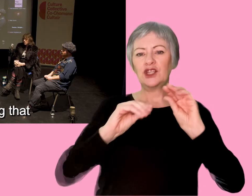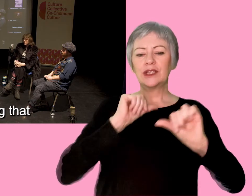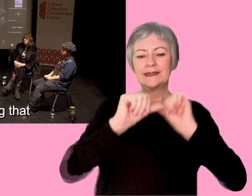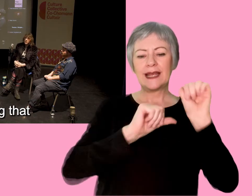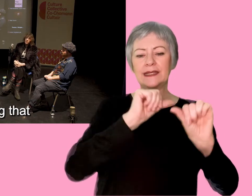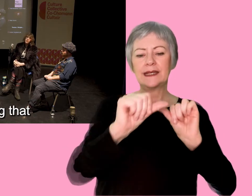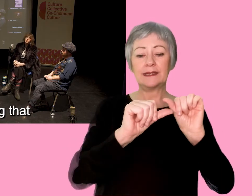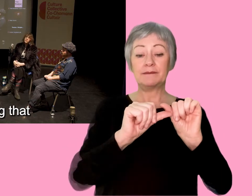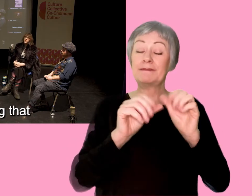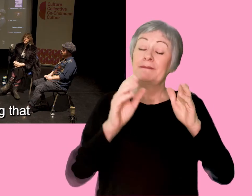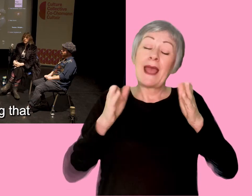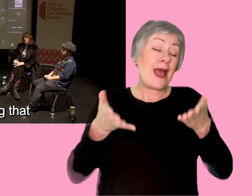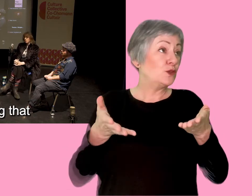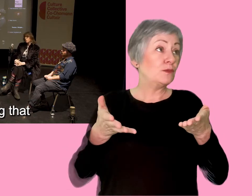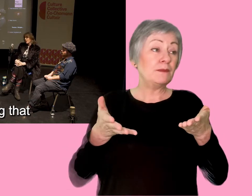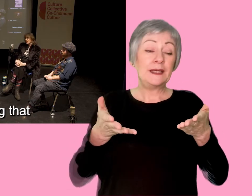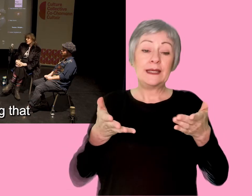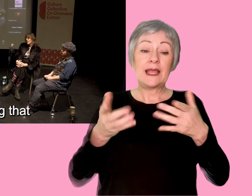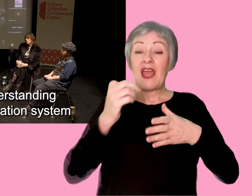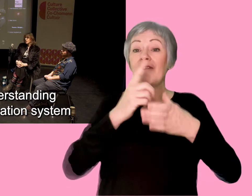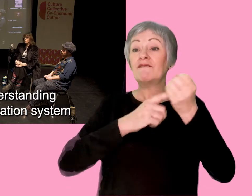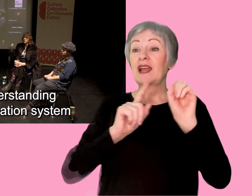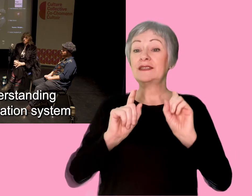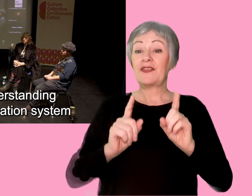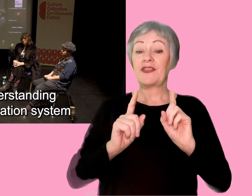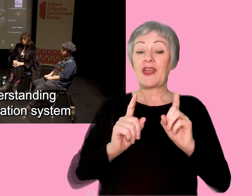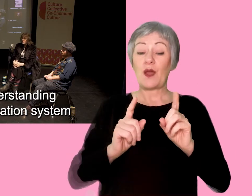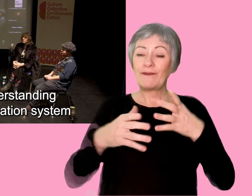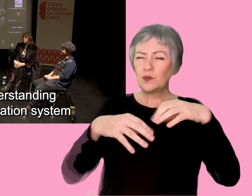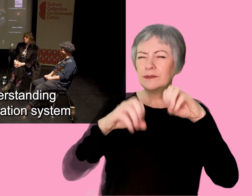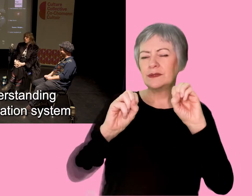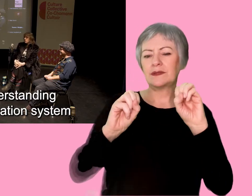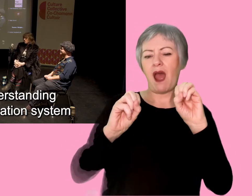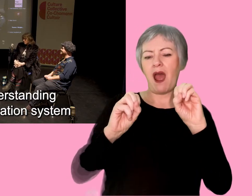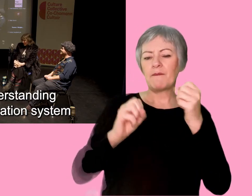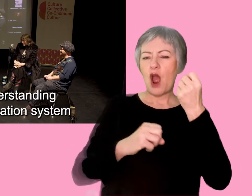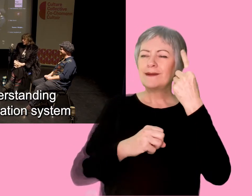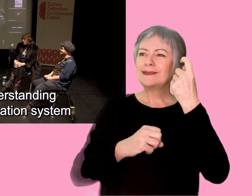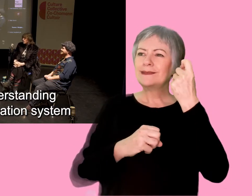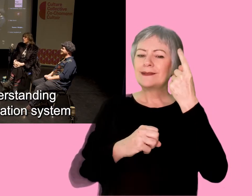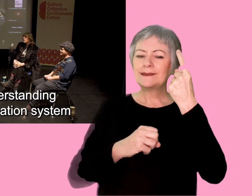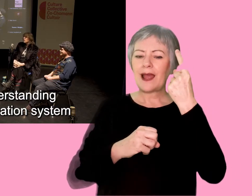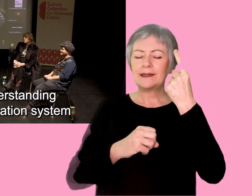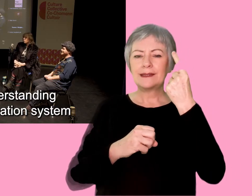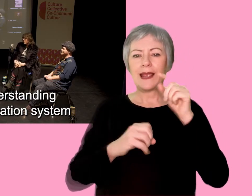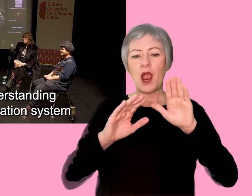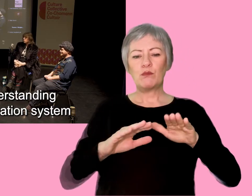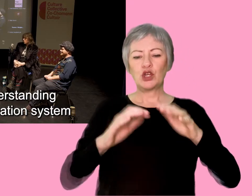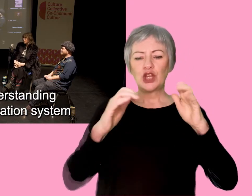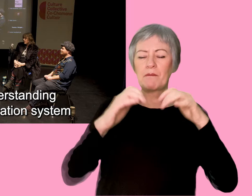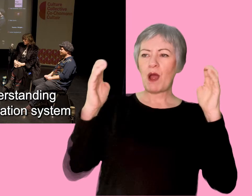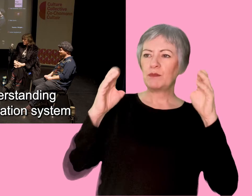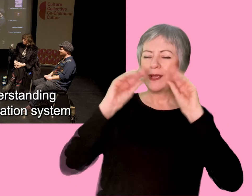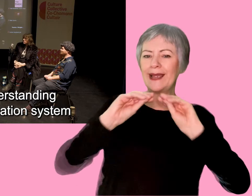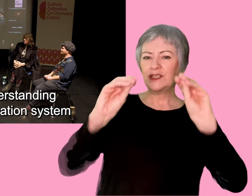and has to be. And I think in finding that, we have to start by understanding that the British